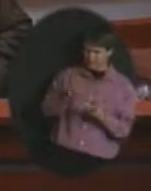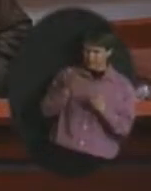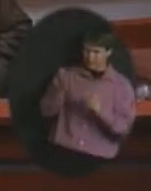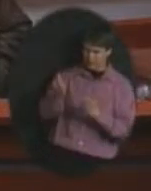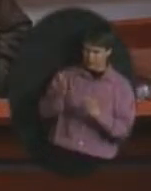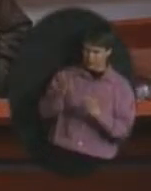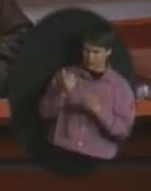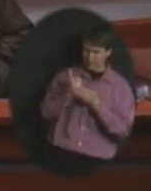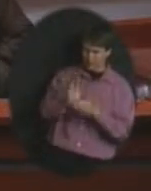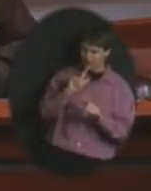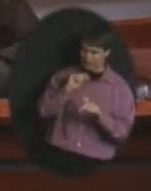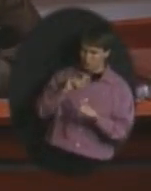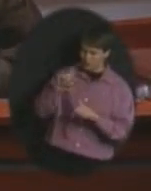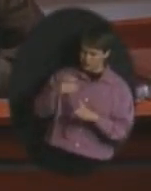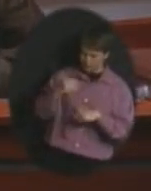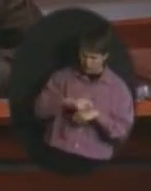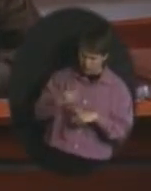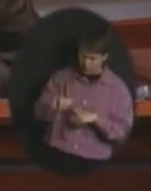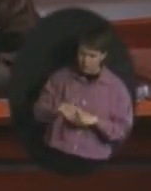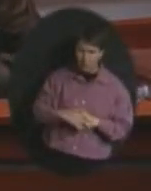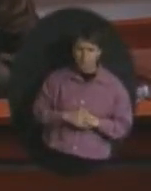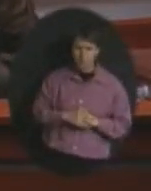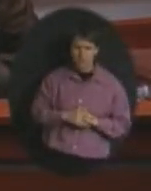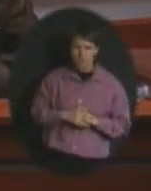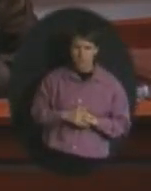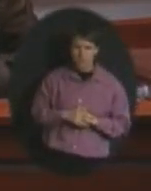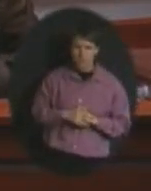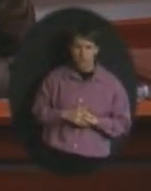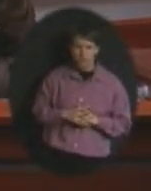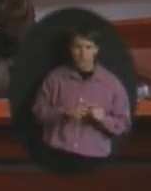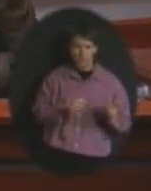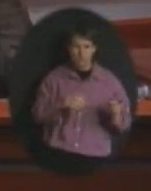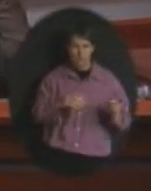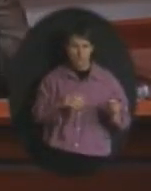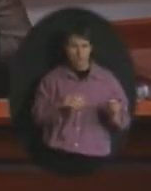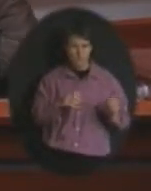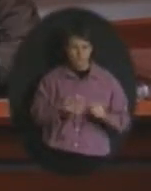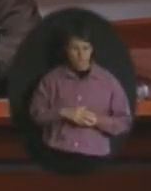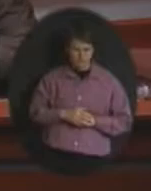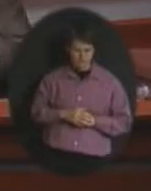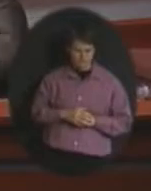answer questions at that time. Excellent, thank you. So I believe Merle Hastert will come.